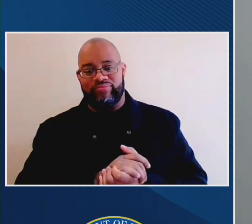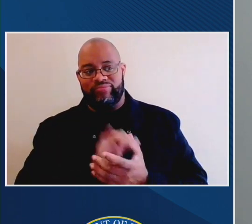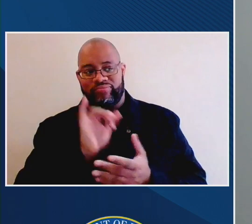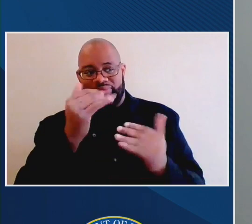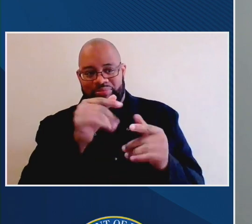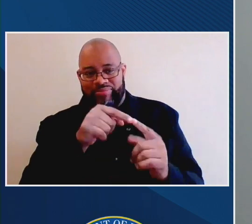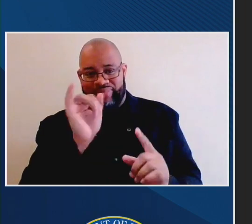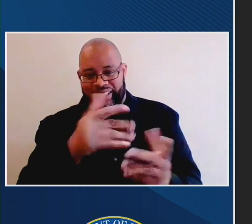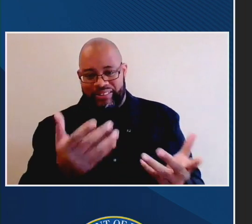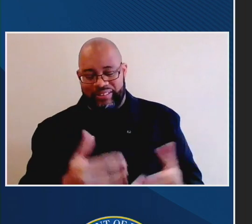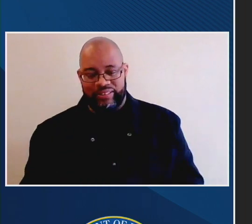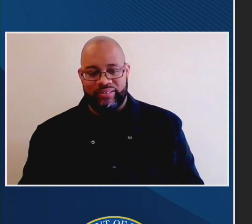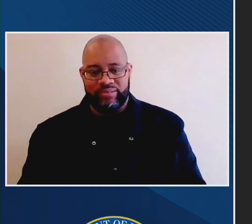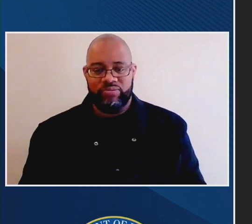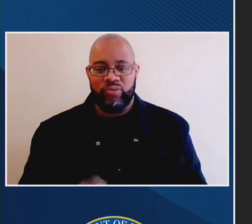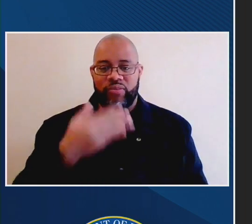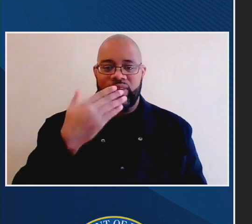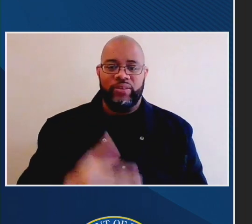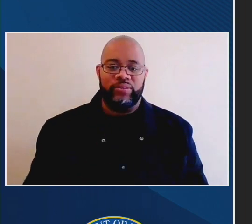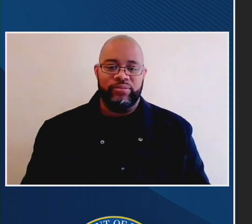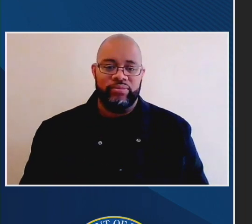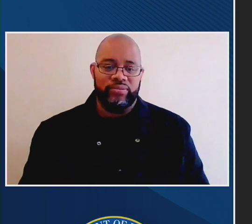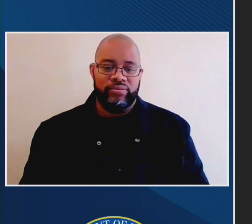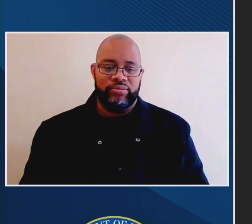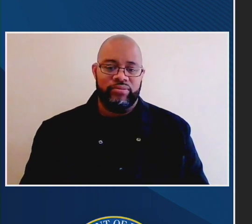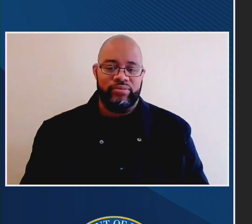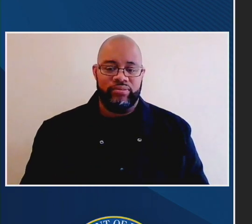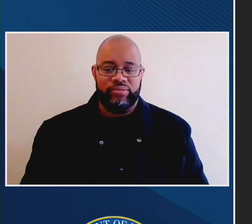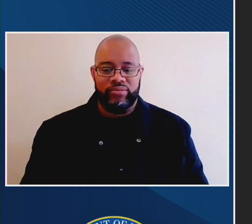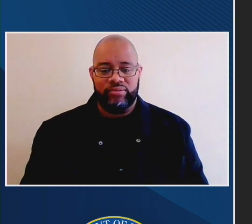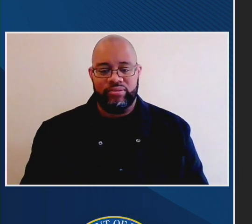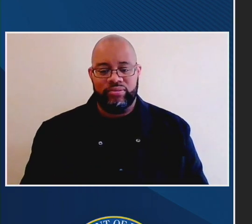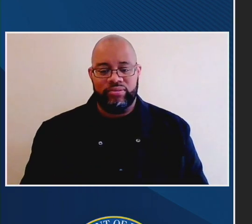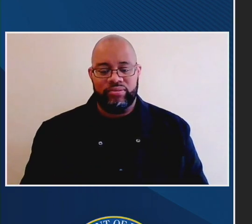It is 2:00, a little after 2:00 right now. Emily.